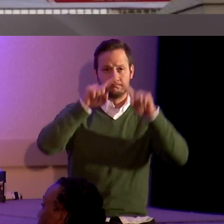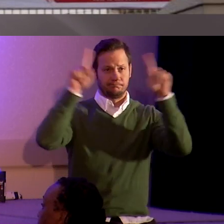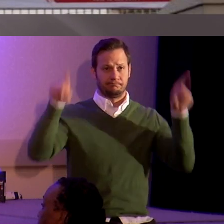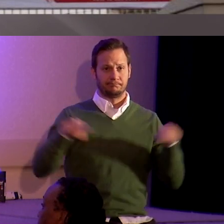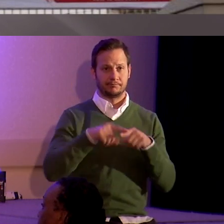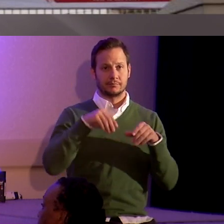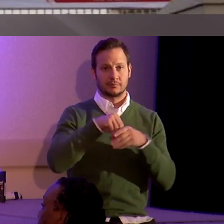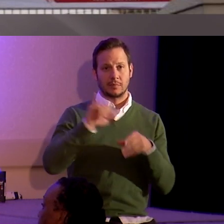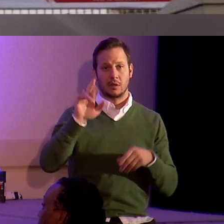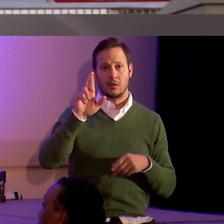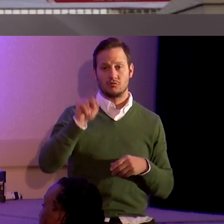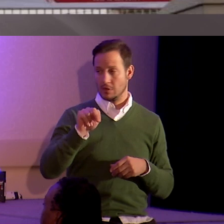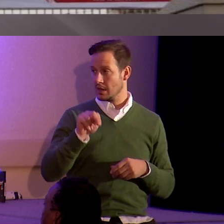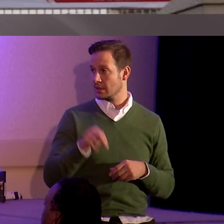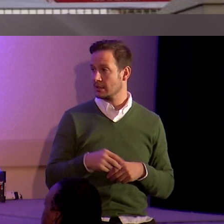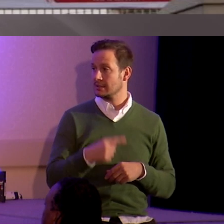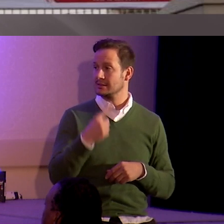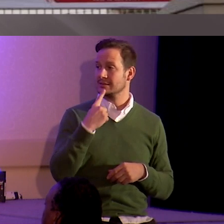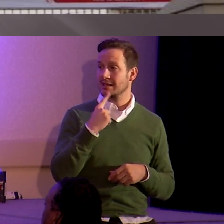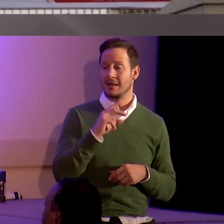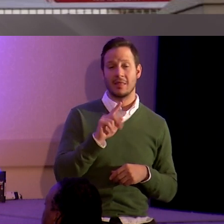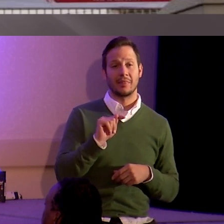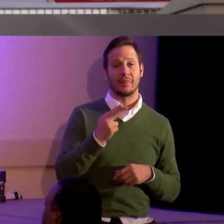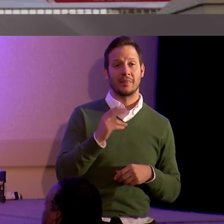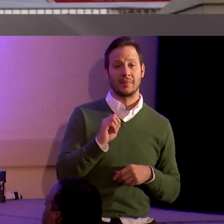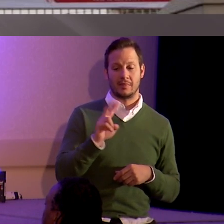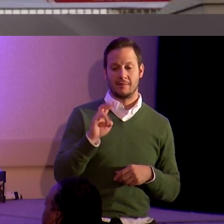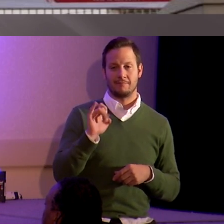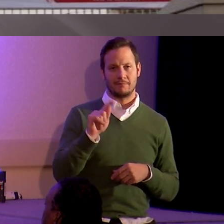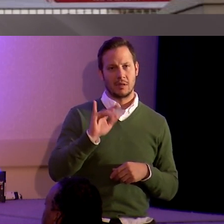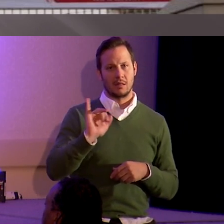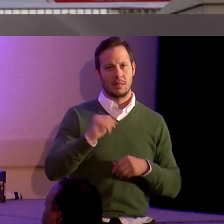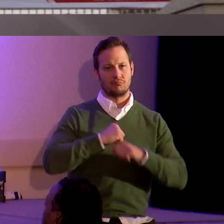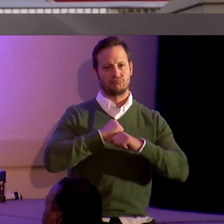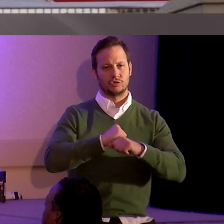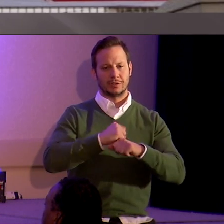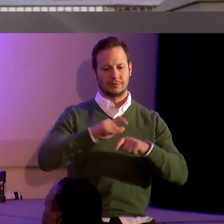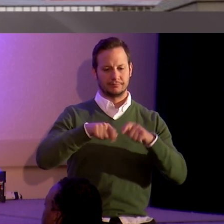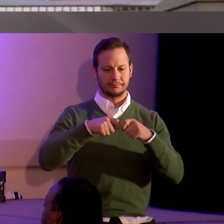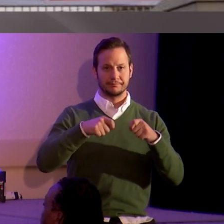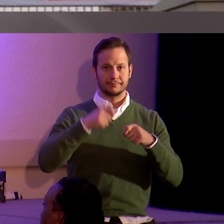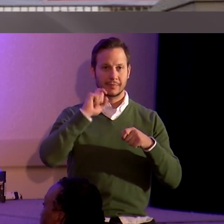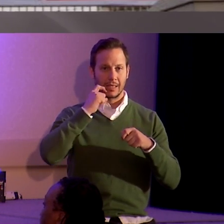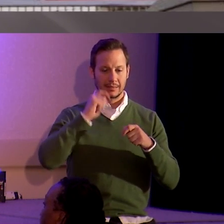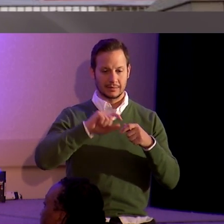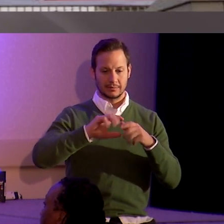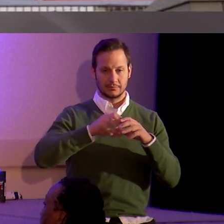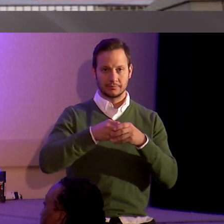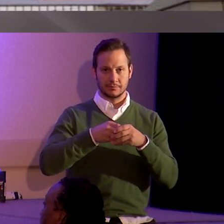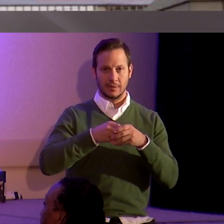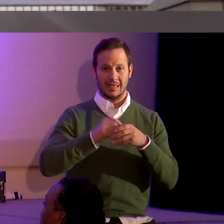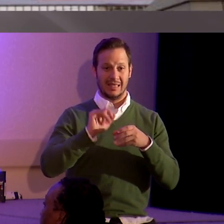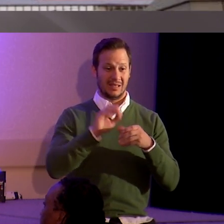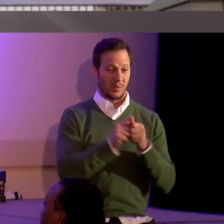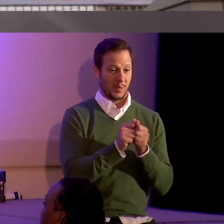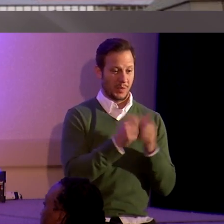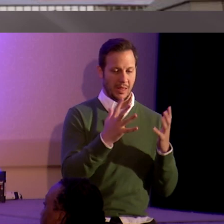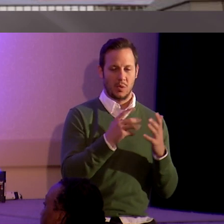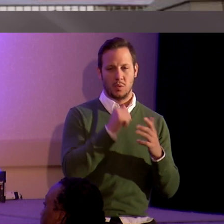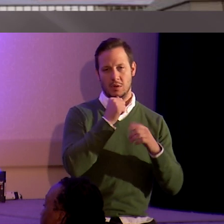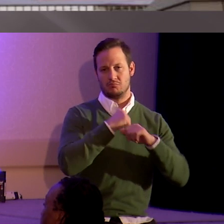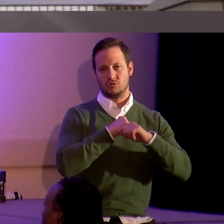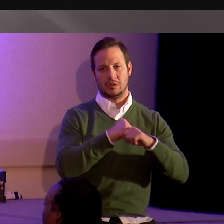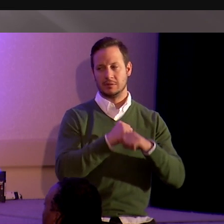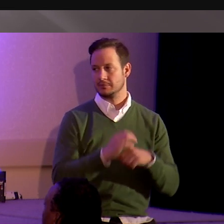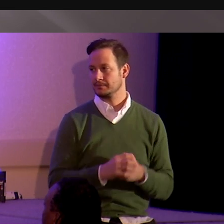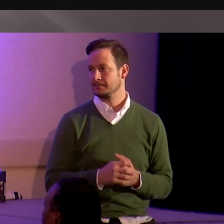Iran where it says the veil is a type of protection or security for women. Women are seen to be